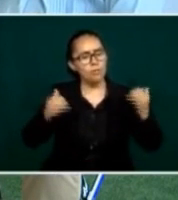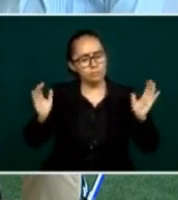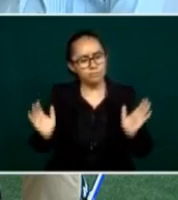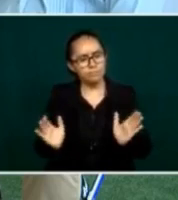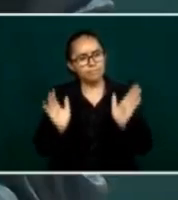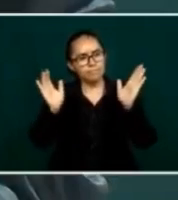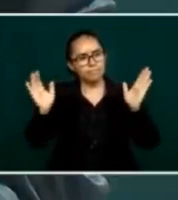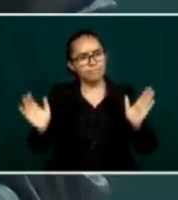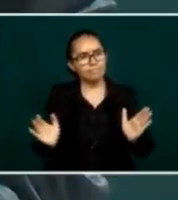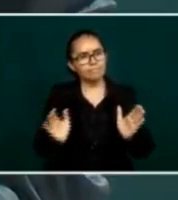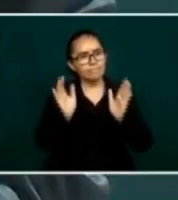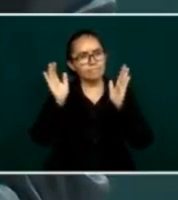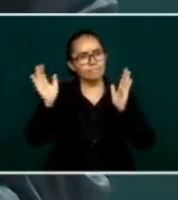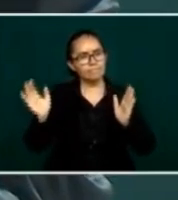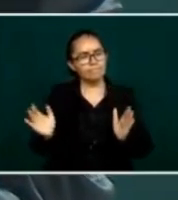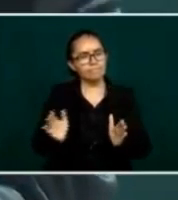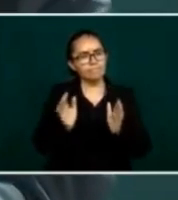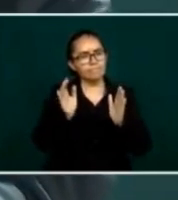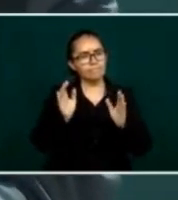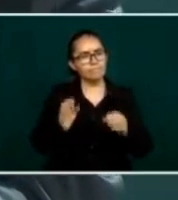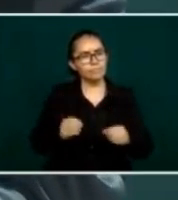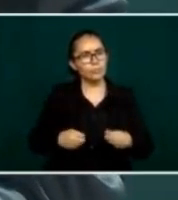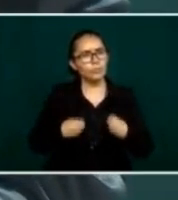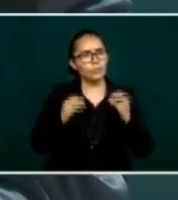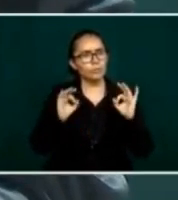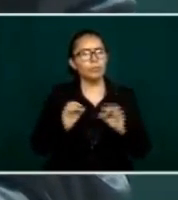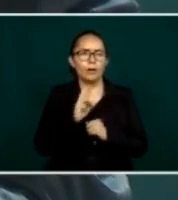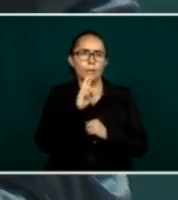encourage everybody to go on the